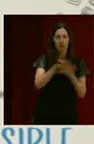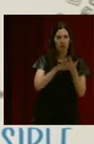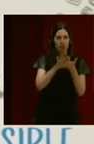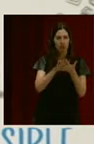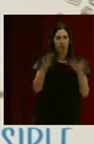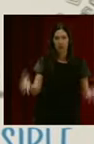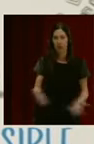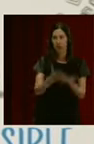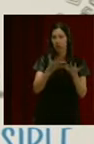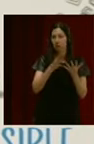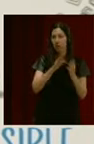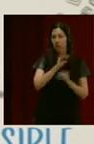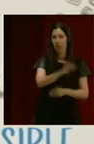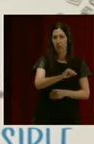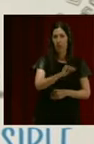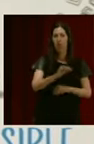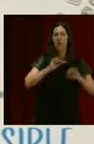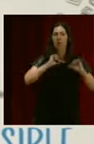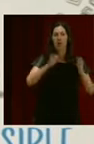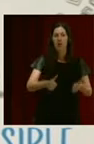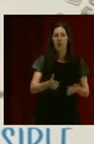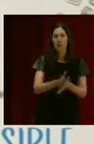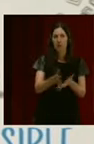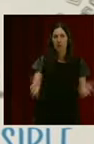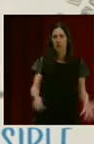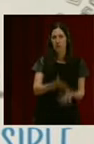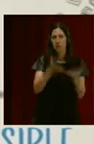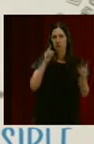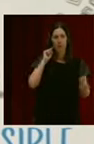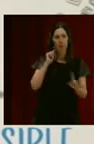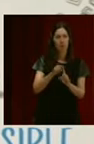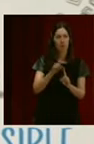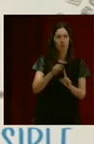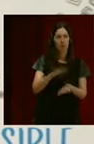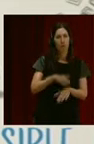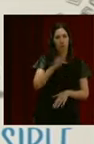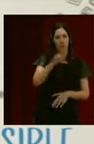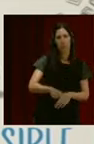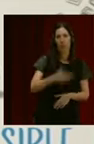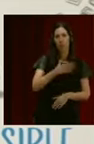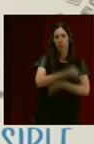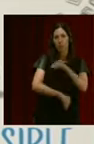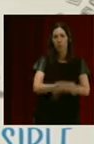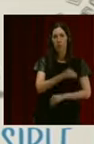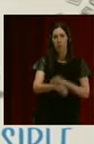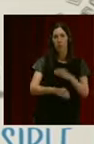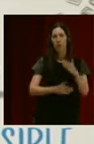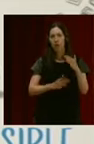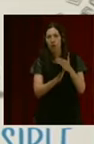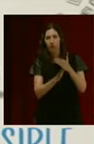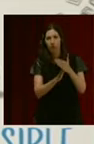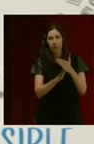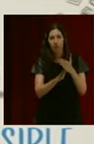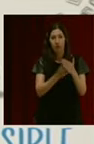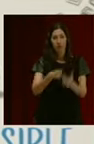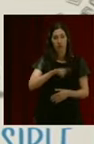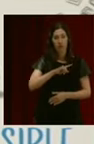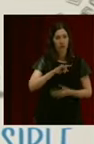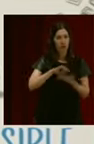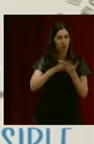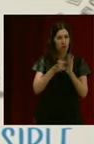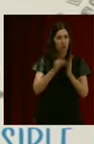We also came across the problem when we were dealing with the chair. The issue is